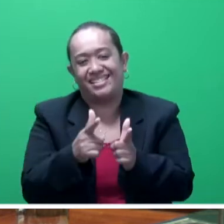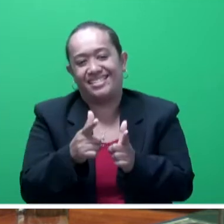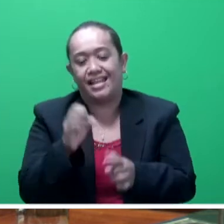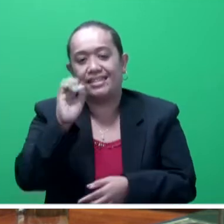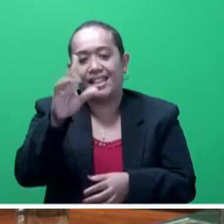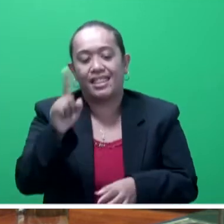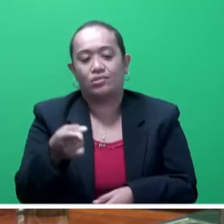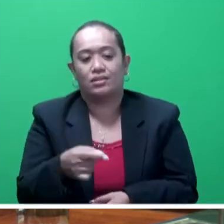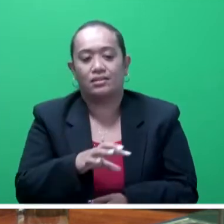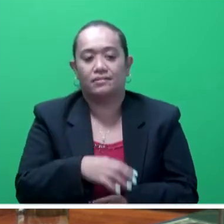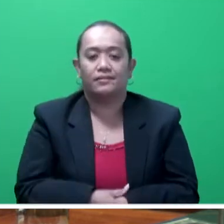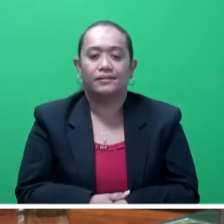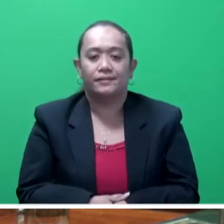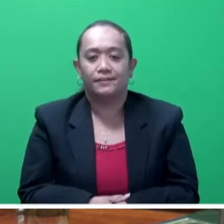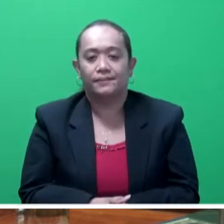annum.